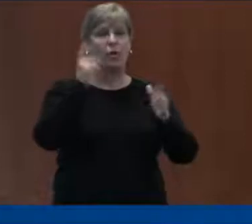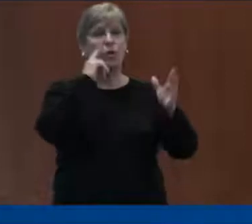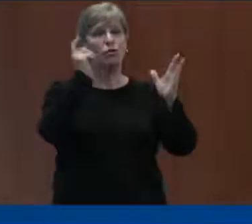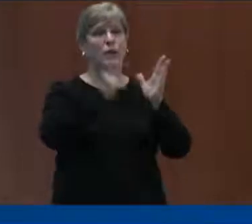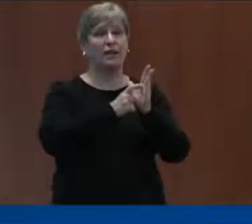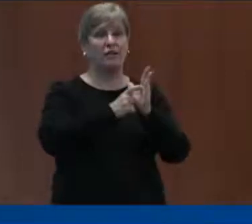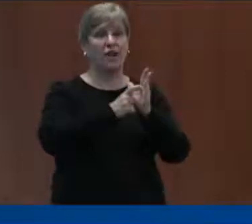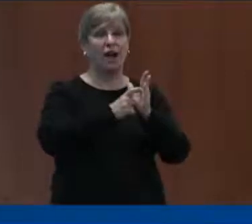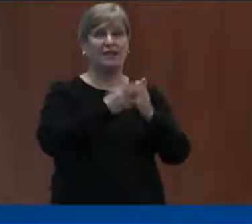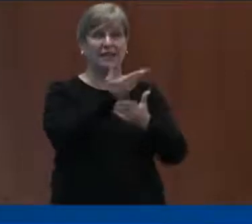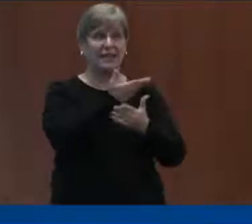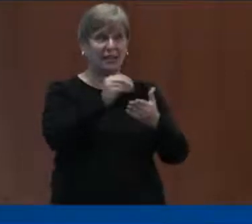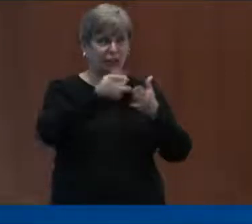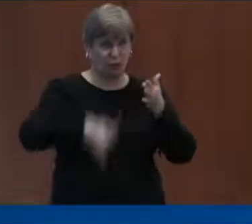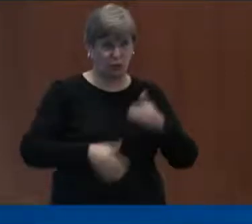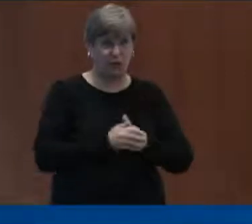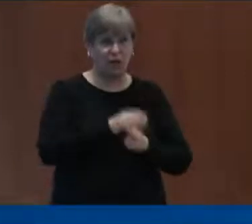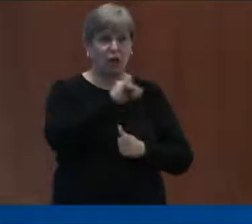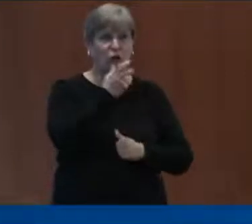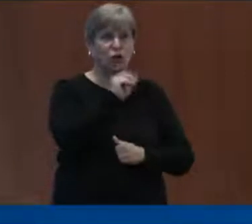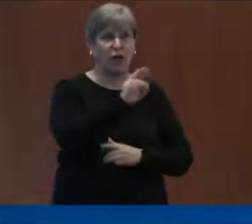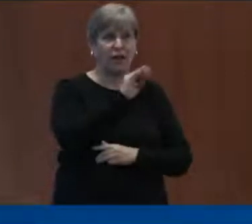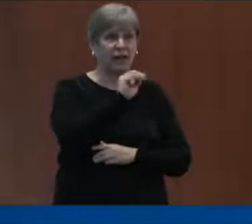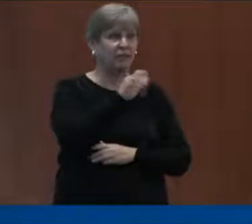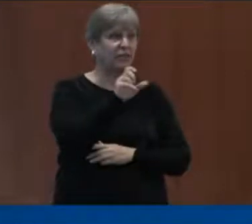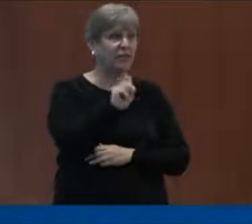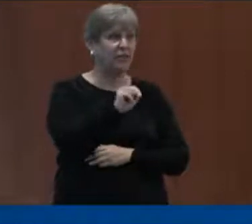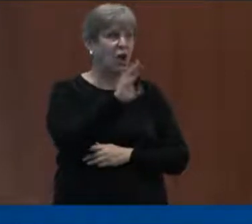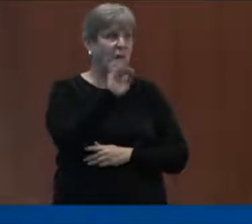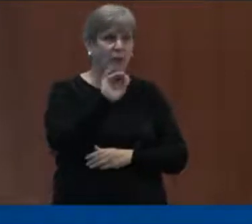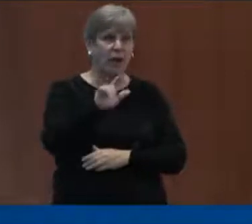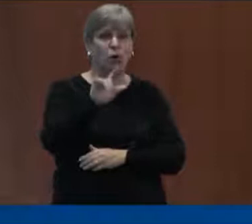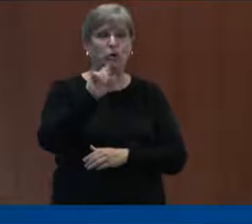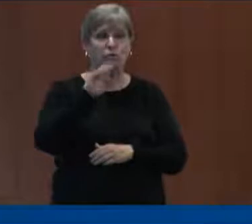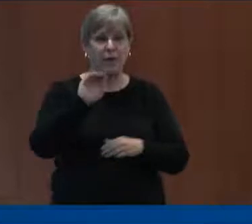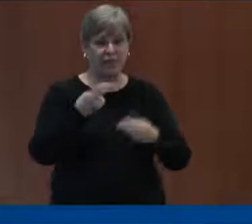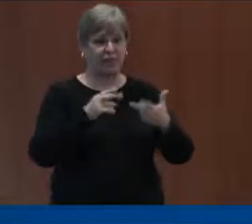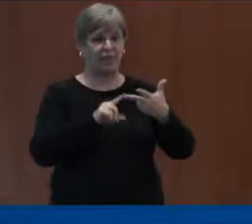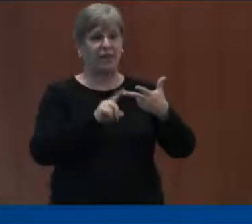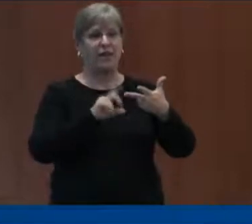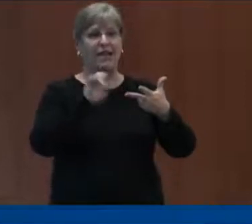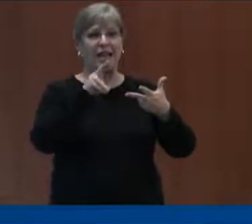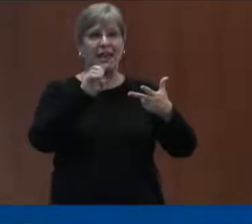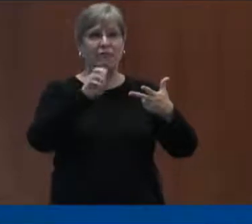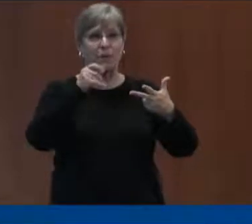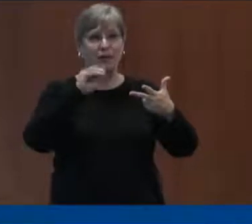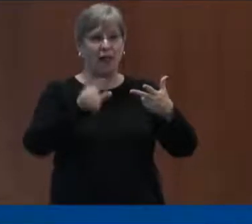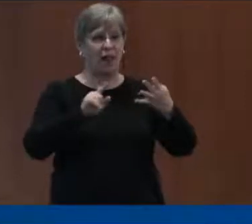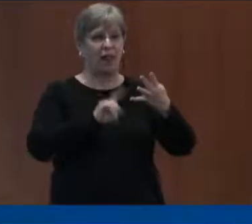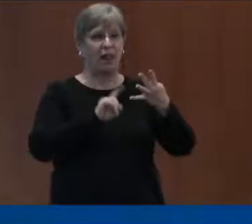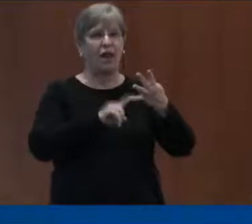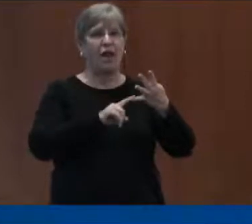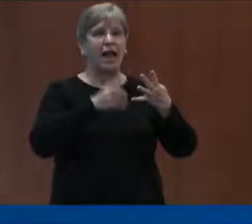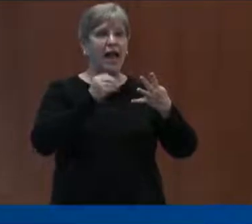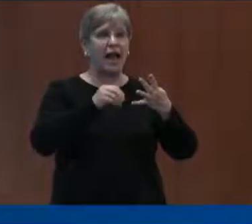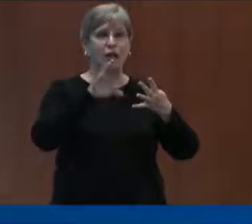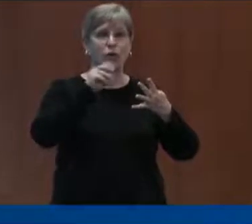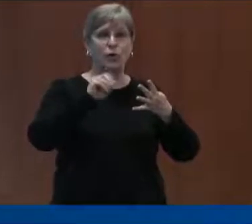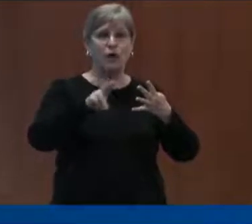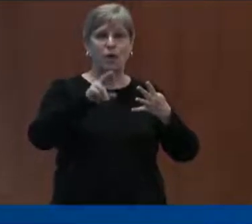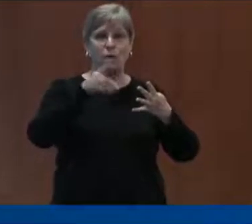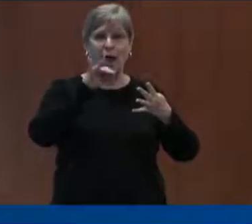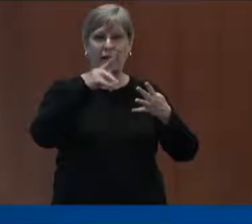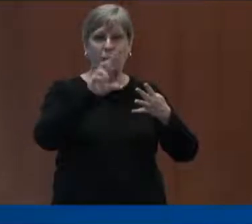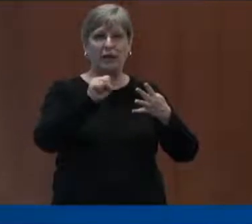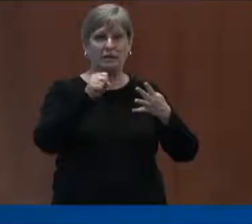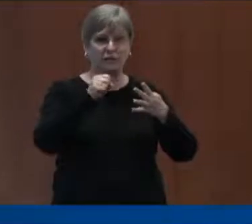recognize the following students: John Nelson, Michael Smith, Eve Patel in the Career Pathways